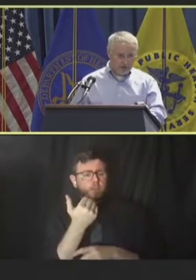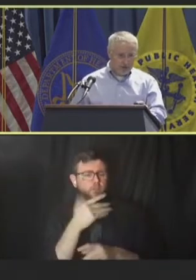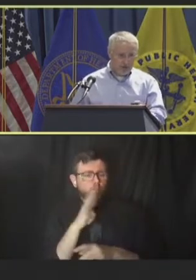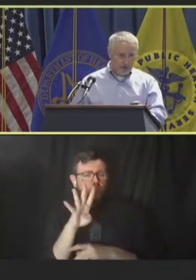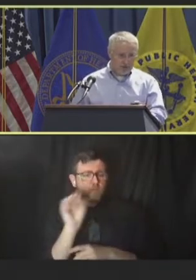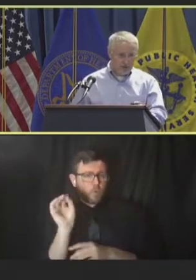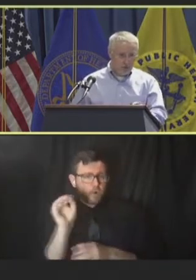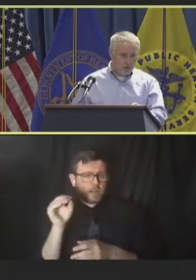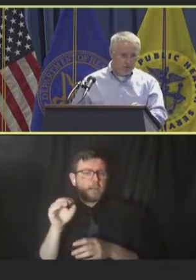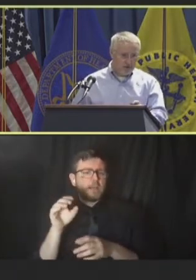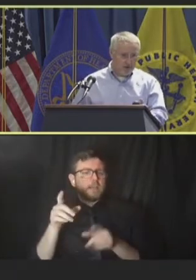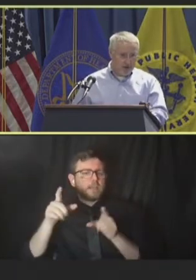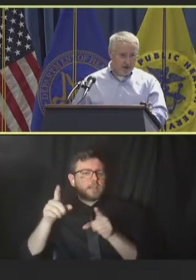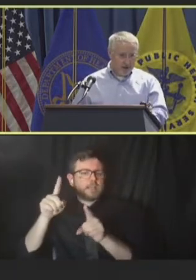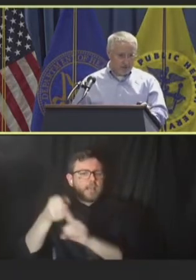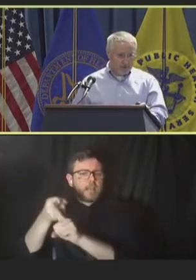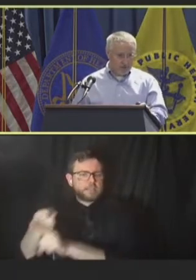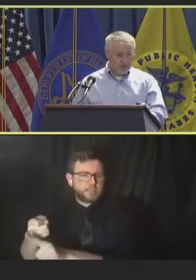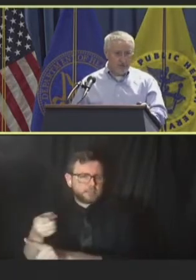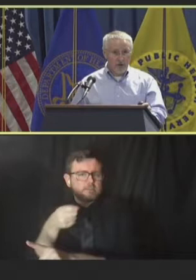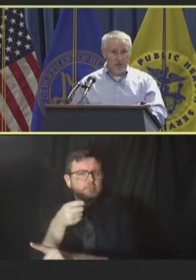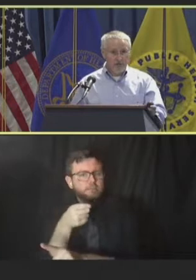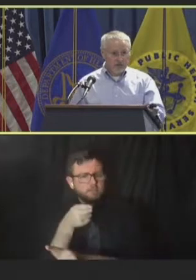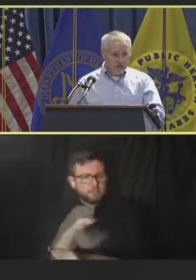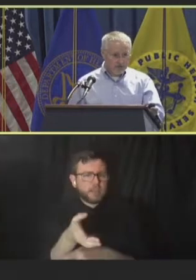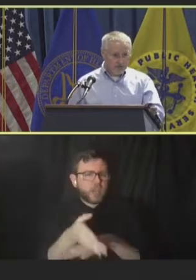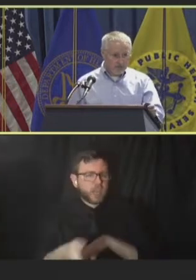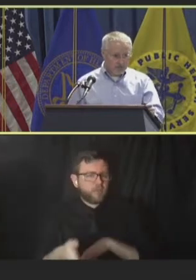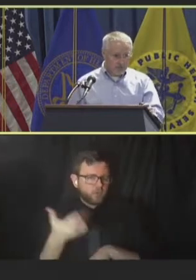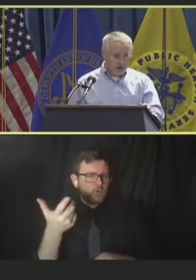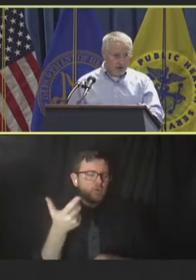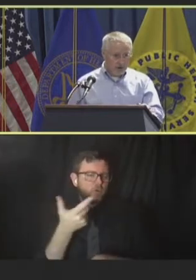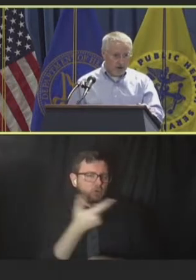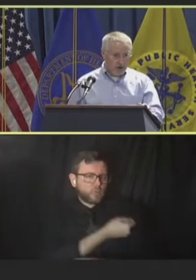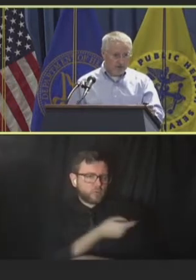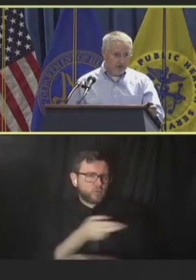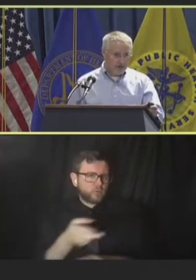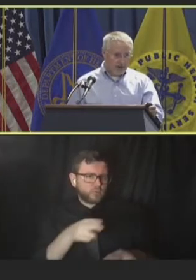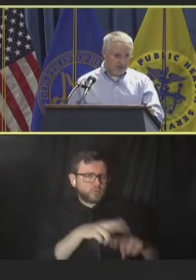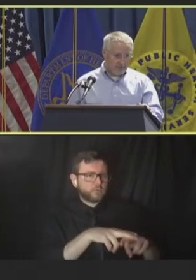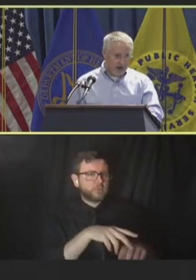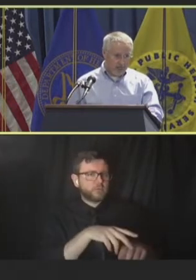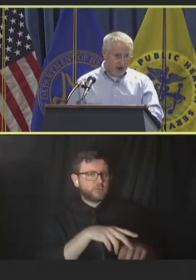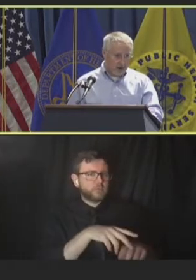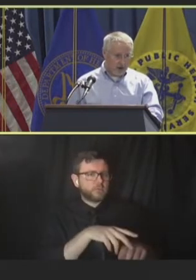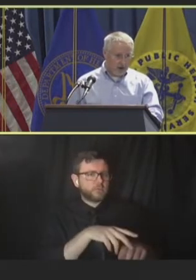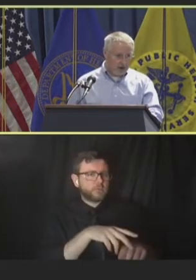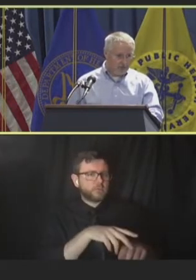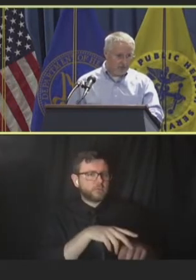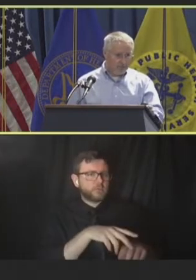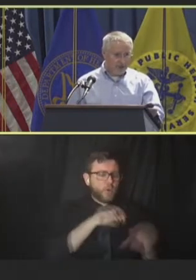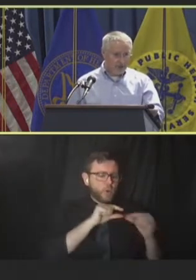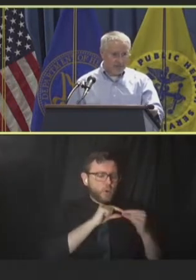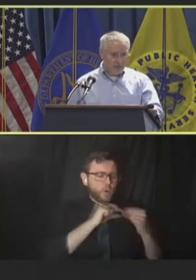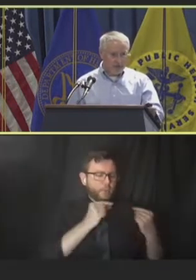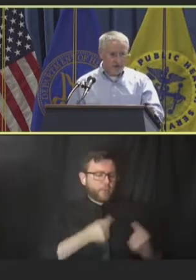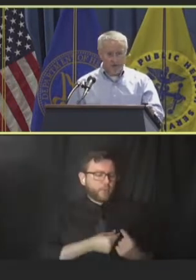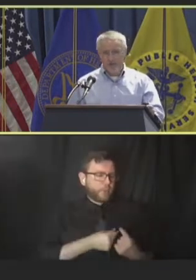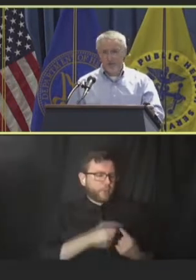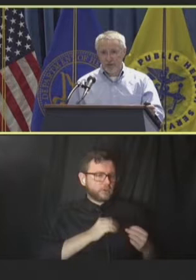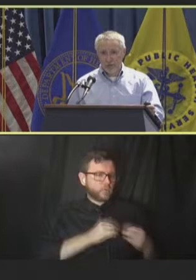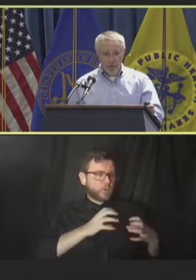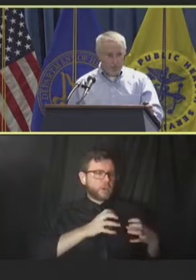myocarditis, pericarditis reports after the booster dose. 10 of these were pericarditis and 5 myocarditis, and 14